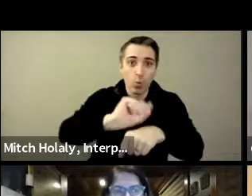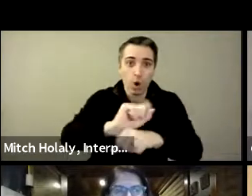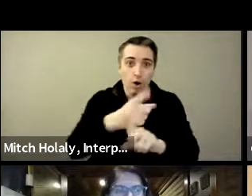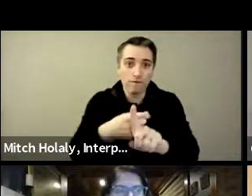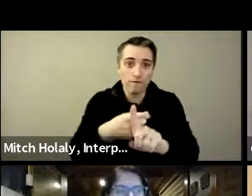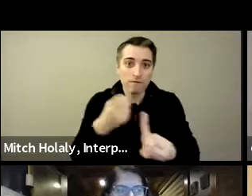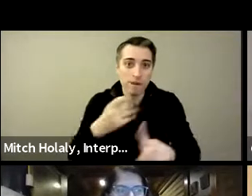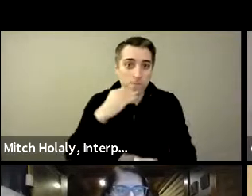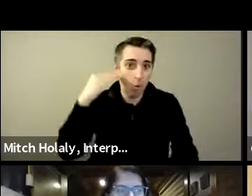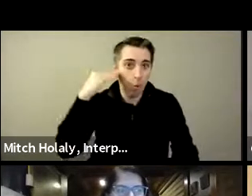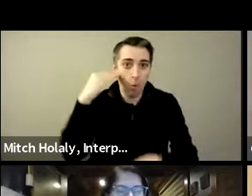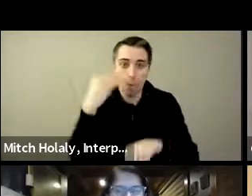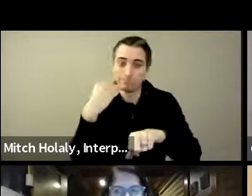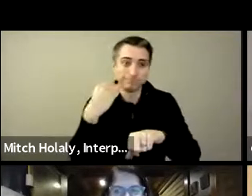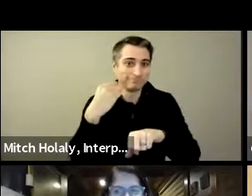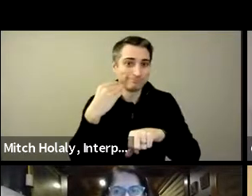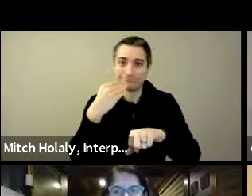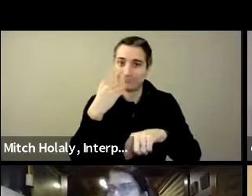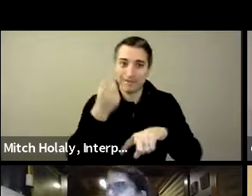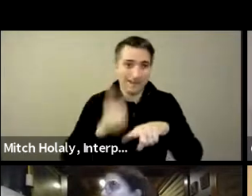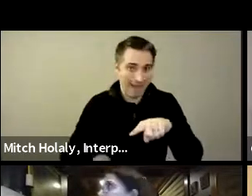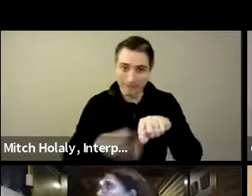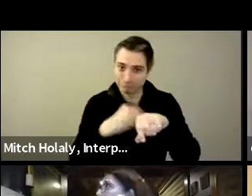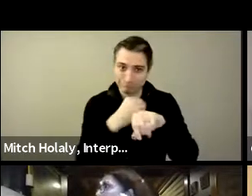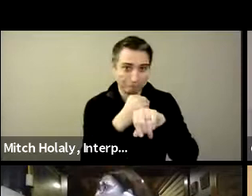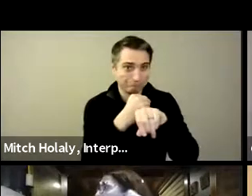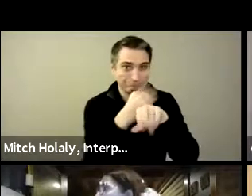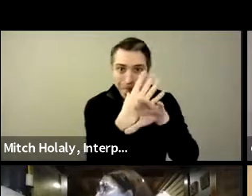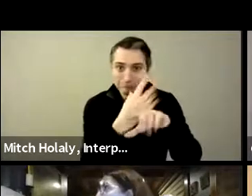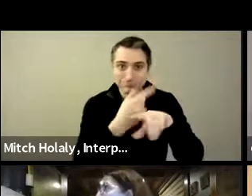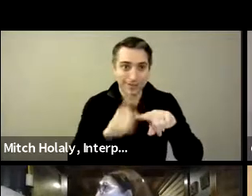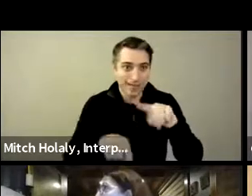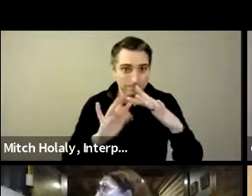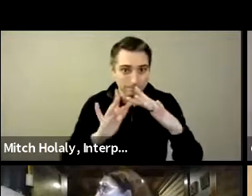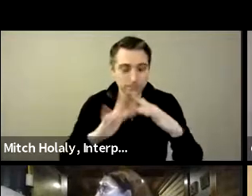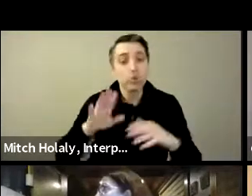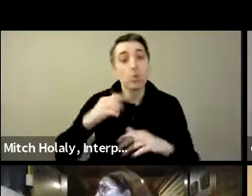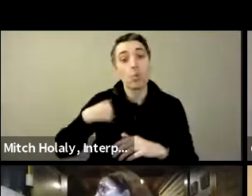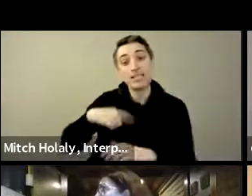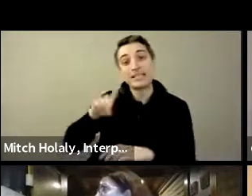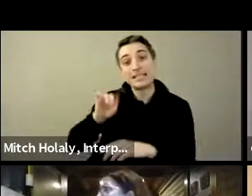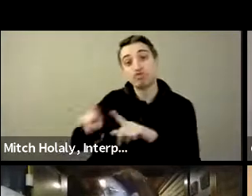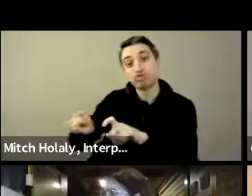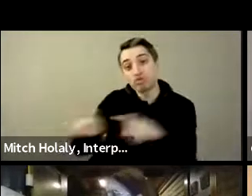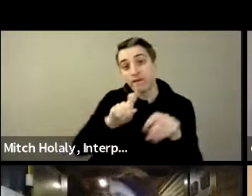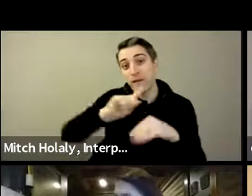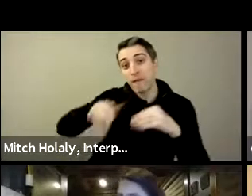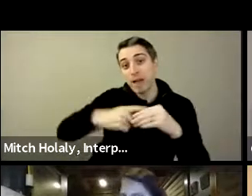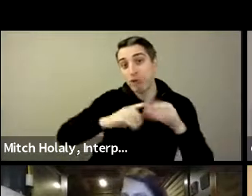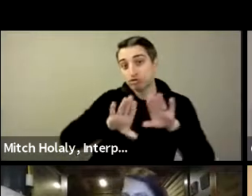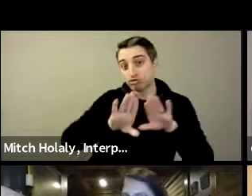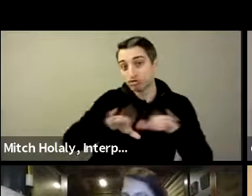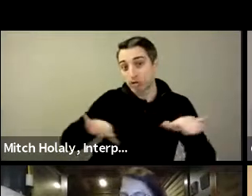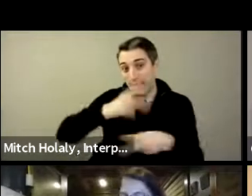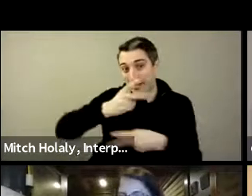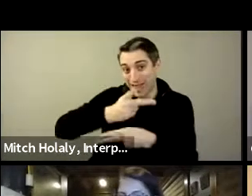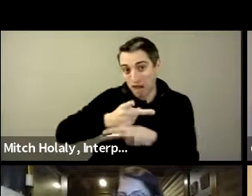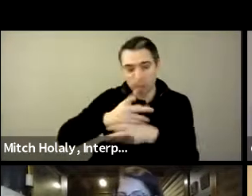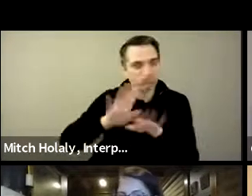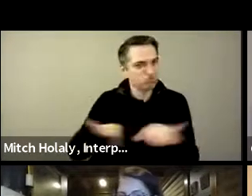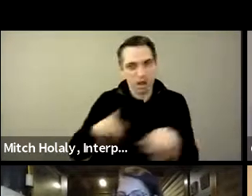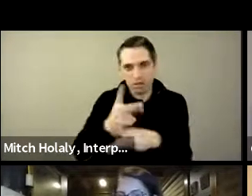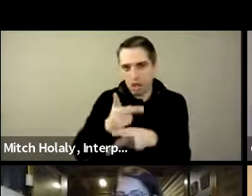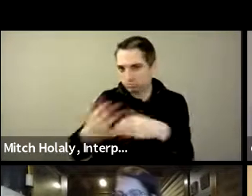We do know from our survey that we did around childcare was that childcare itself, regardless of the